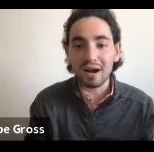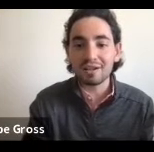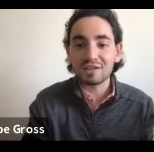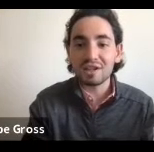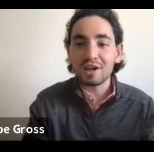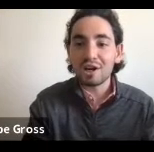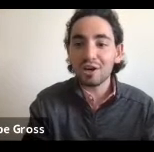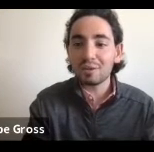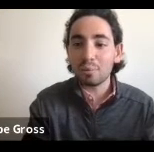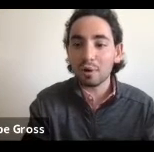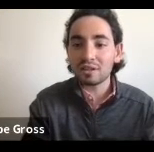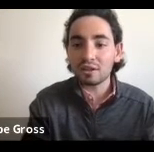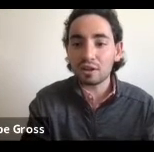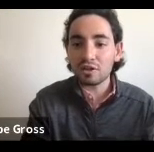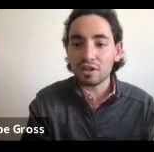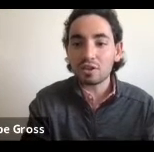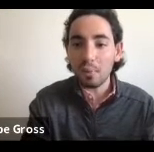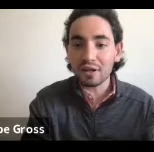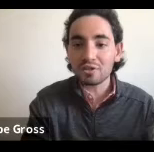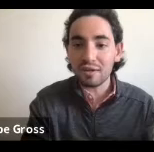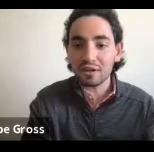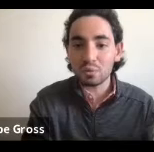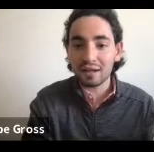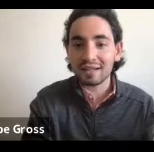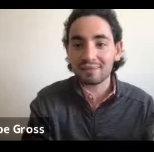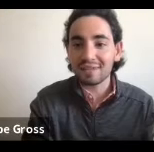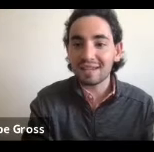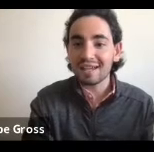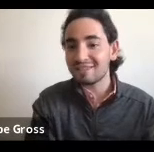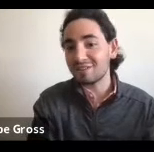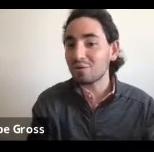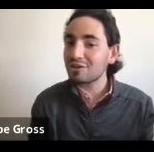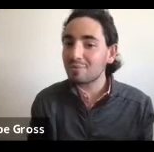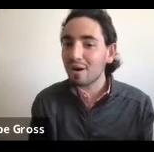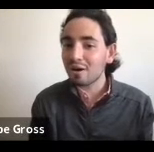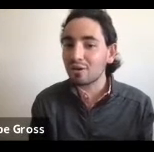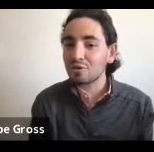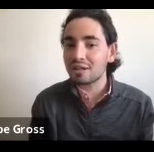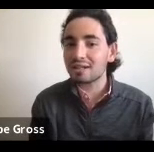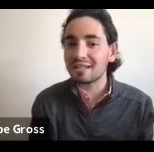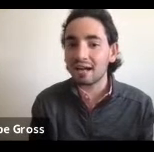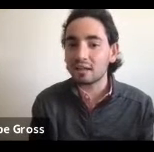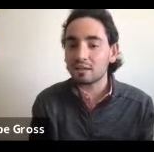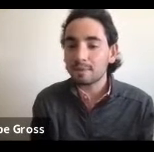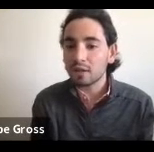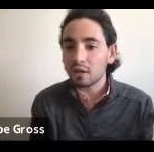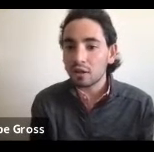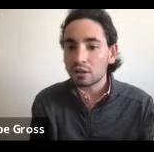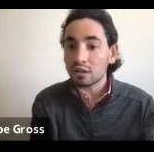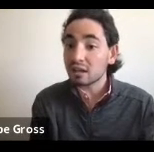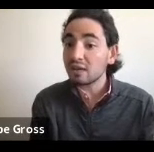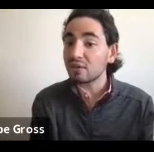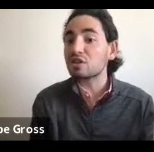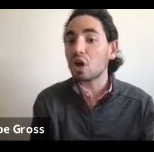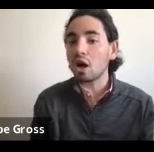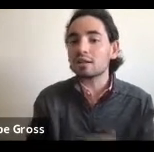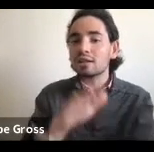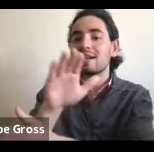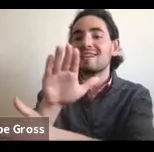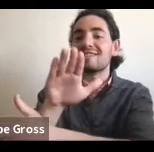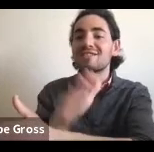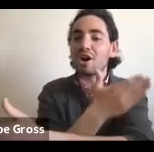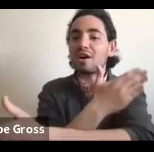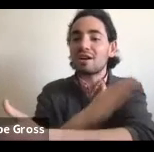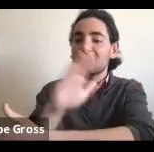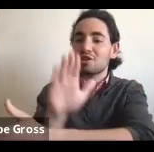Moses. Bernard smiles. Hurry, boys and girls. The bus driver is waiting. See you all tomorrow, Jeanette signs. The sign